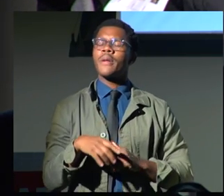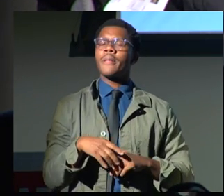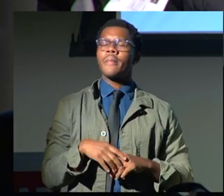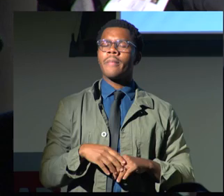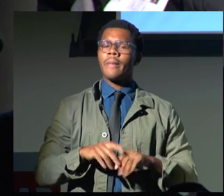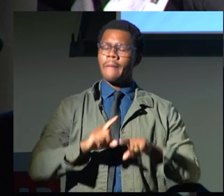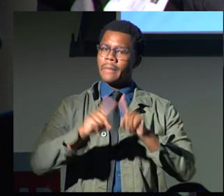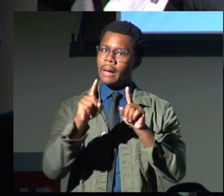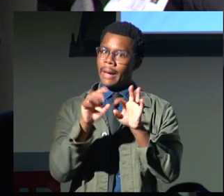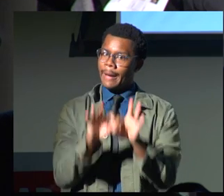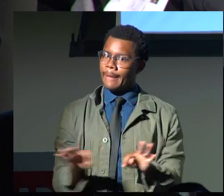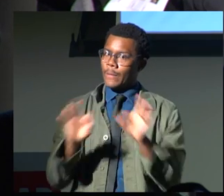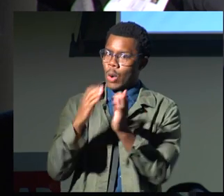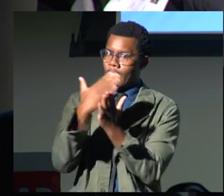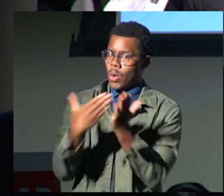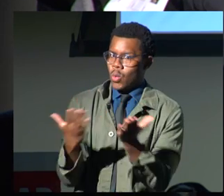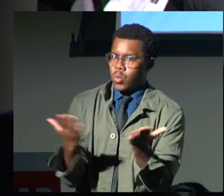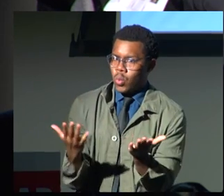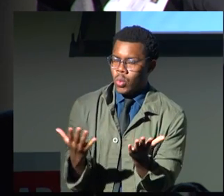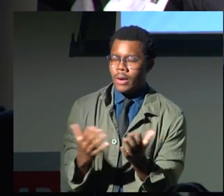but the key ingredient that was missing was